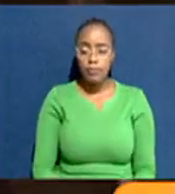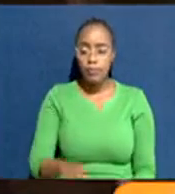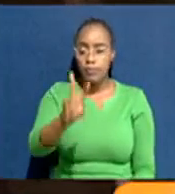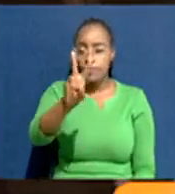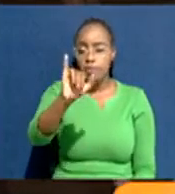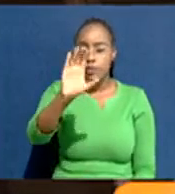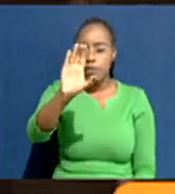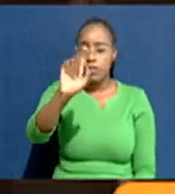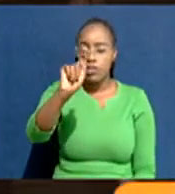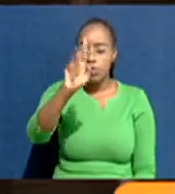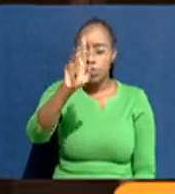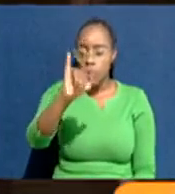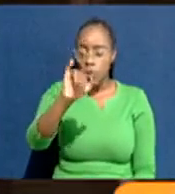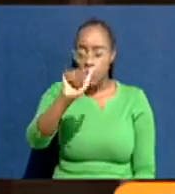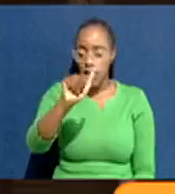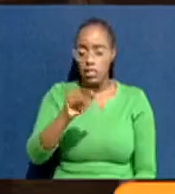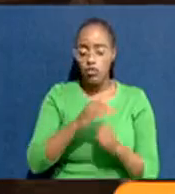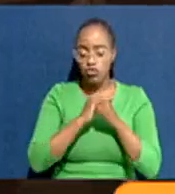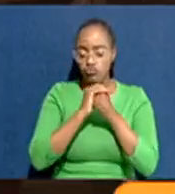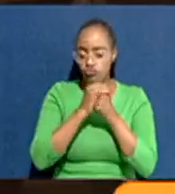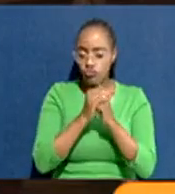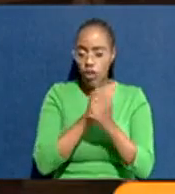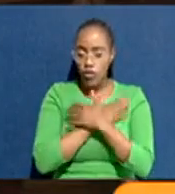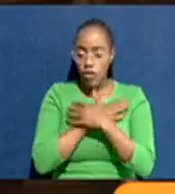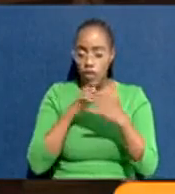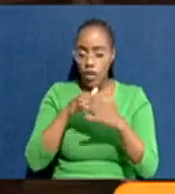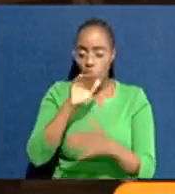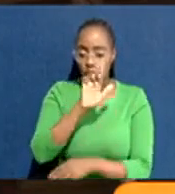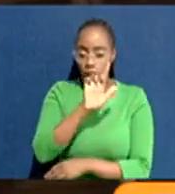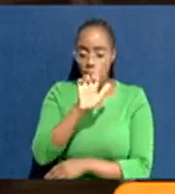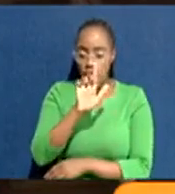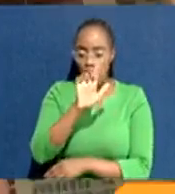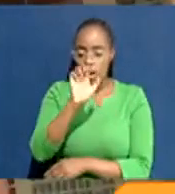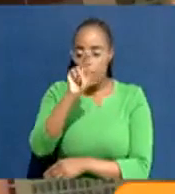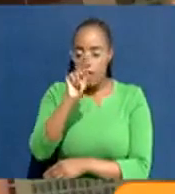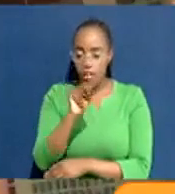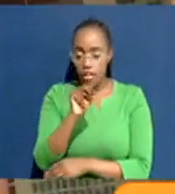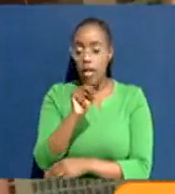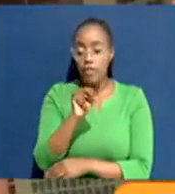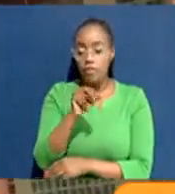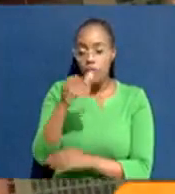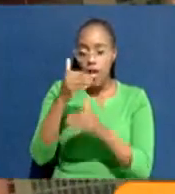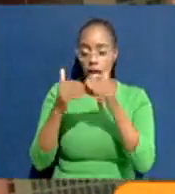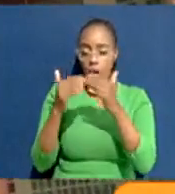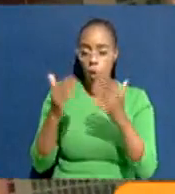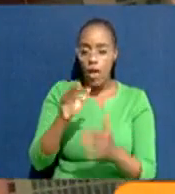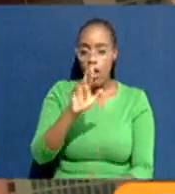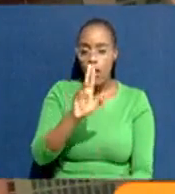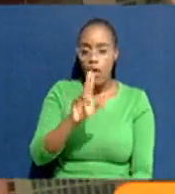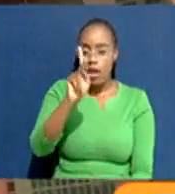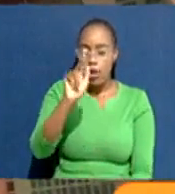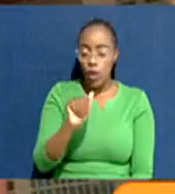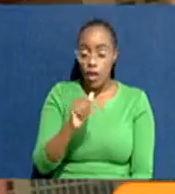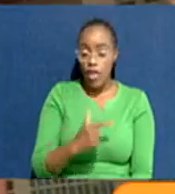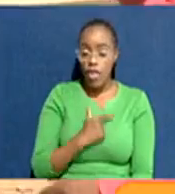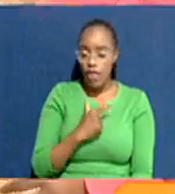Victoria Wairimu is consoled by friends outside Lim apartment in Gacharage in Ruaka. Their visit